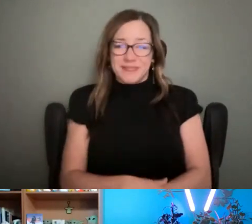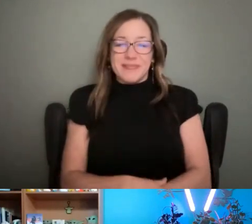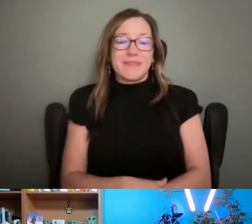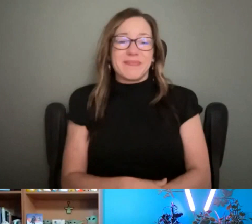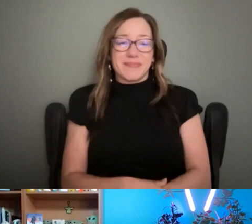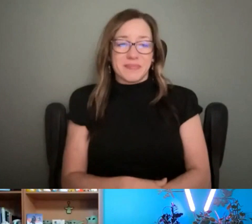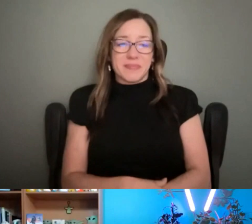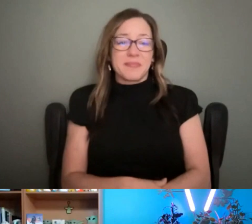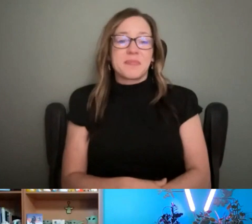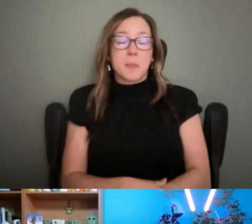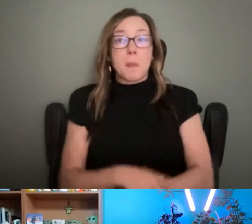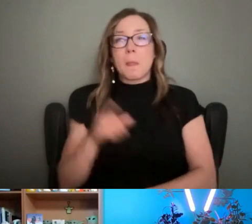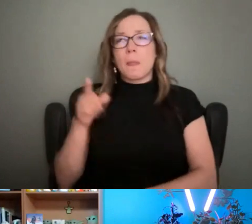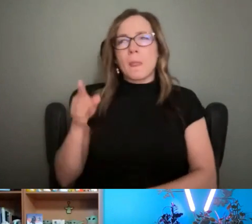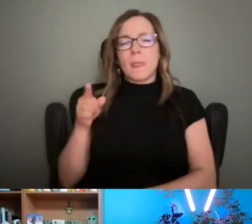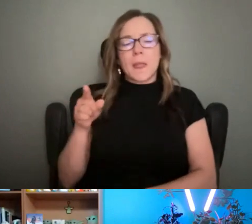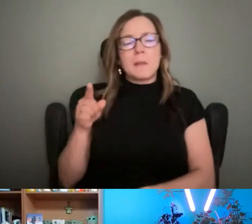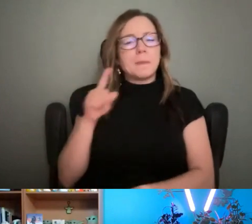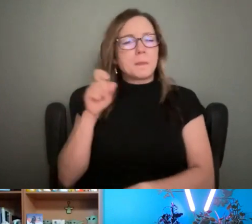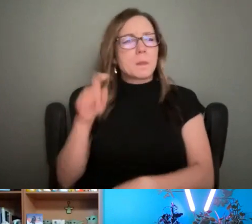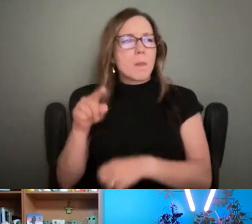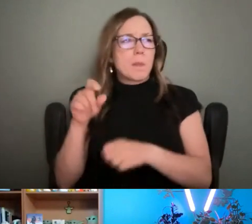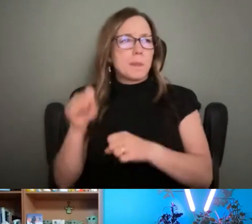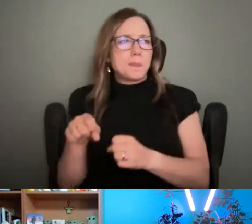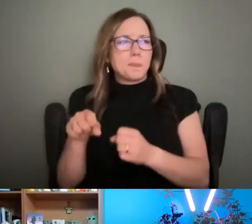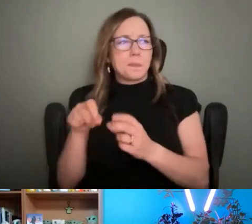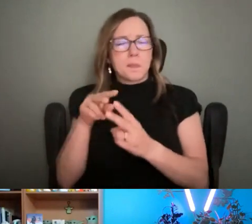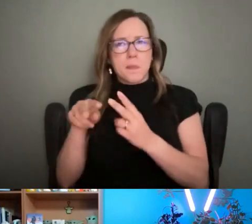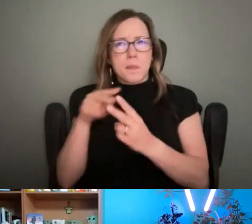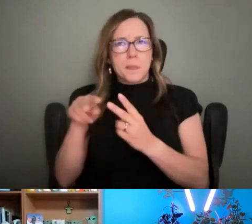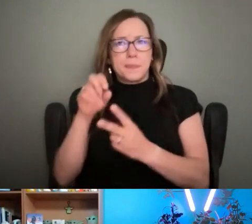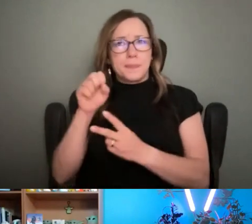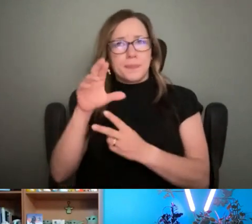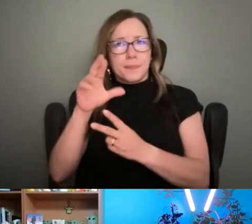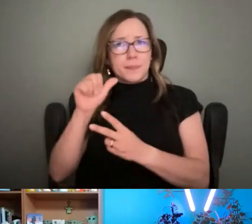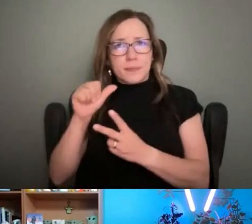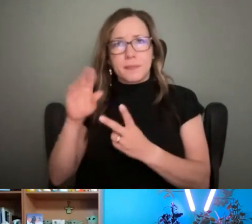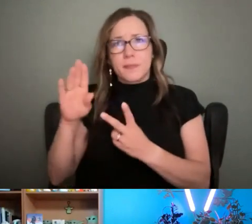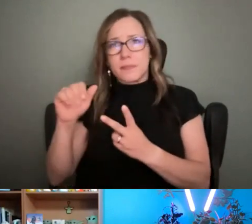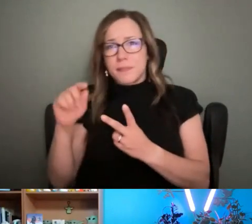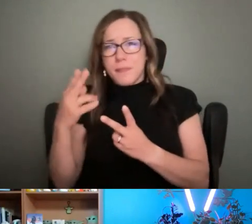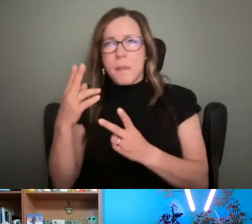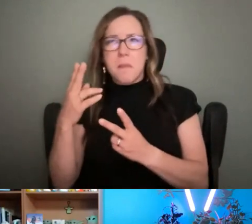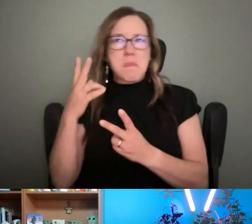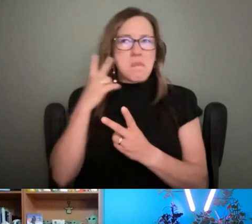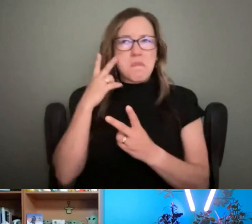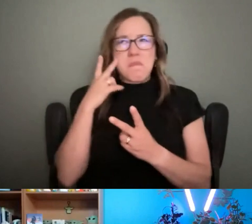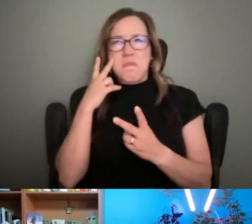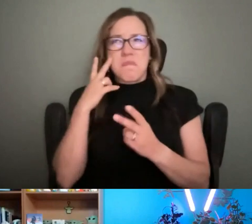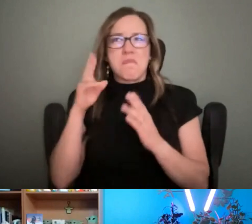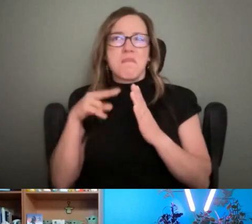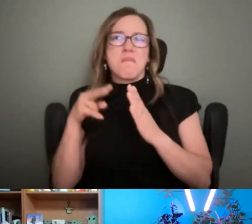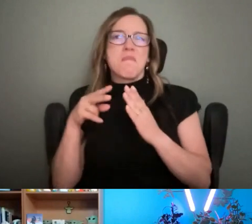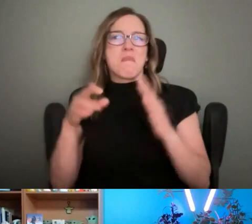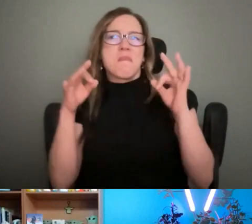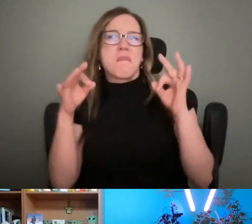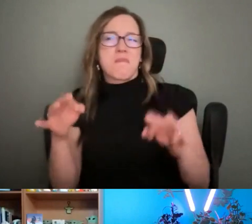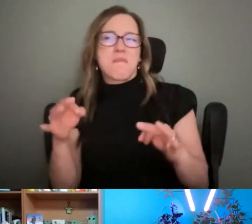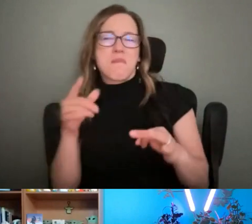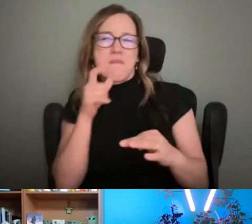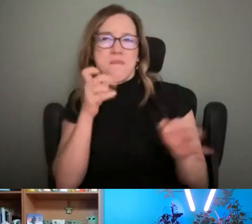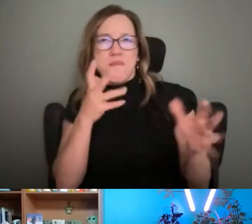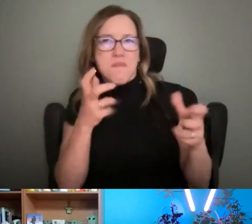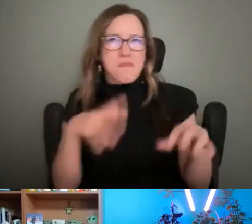think this is a question that could go for either Sarah or Beth, but let me read it and we can decide who wants to maybe take